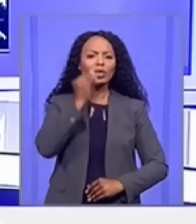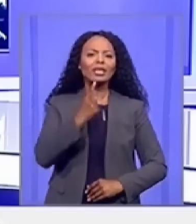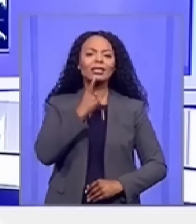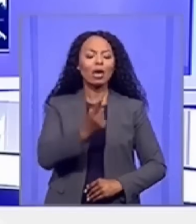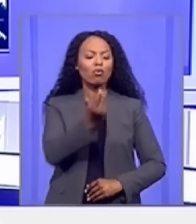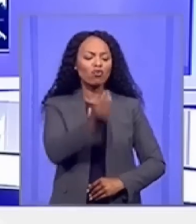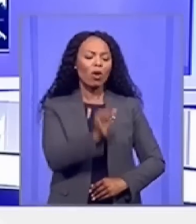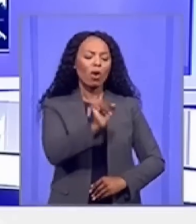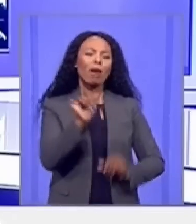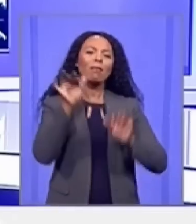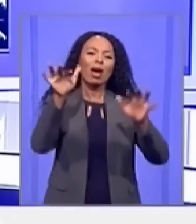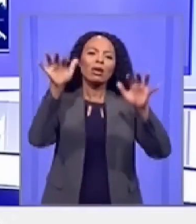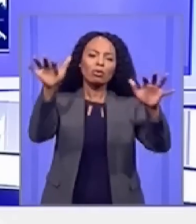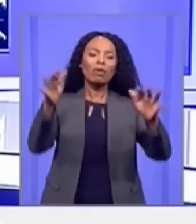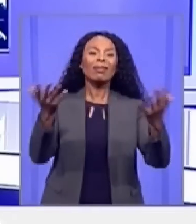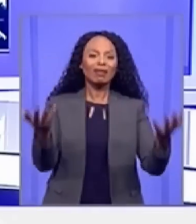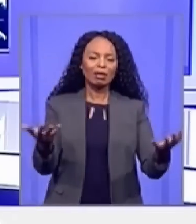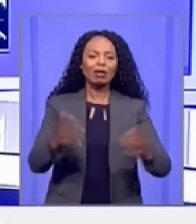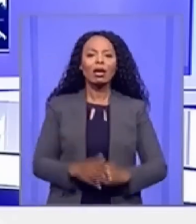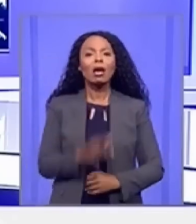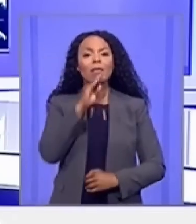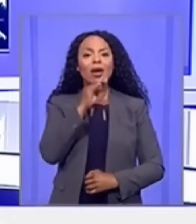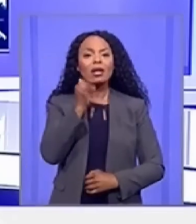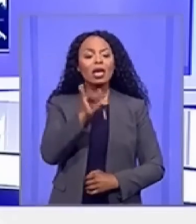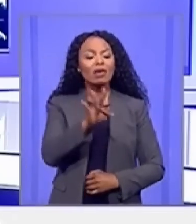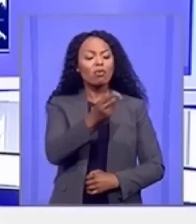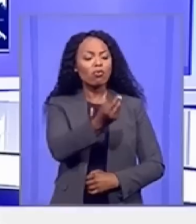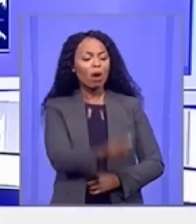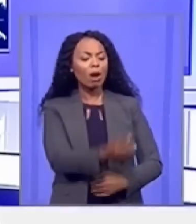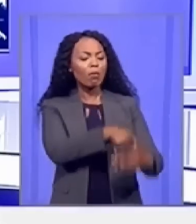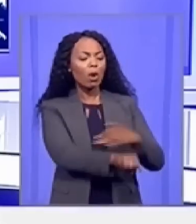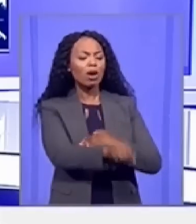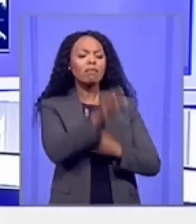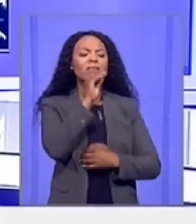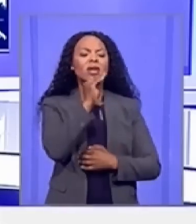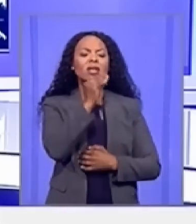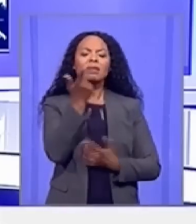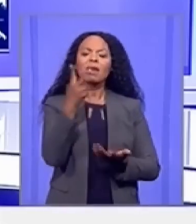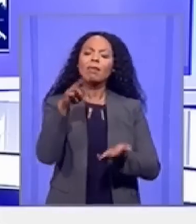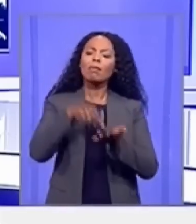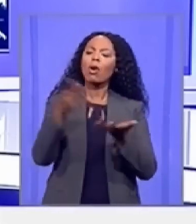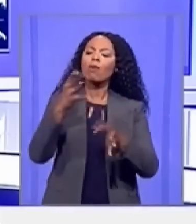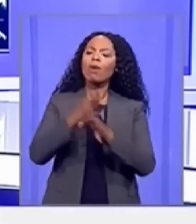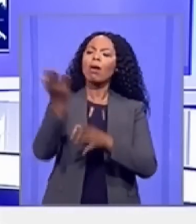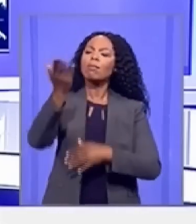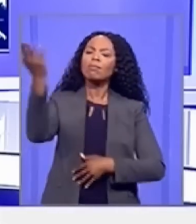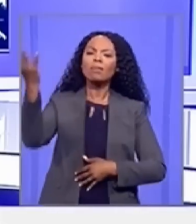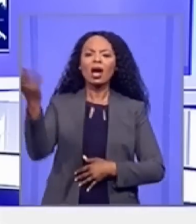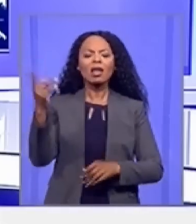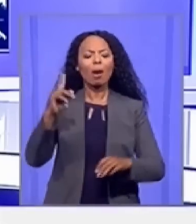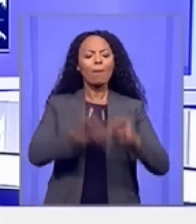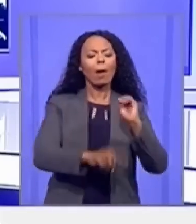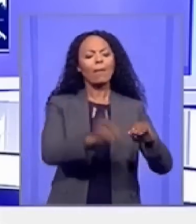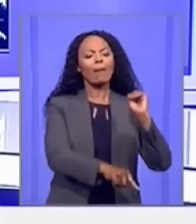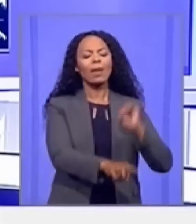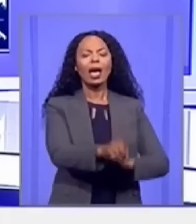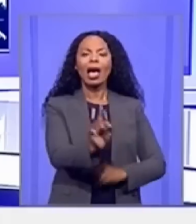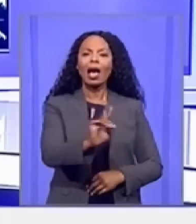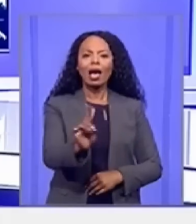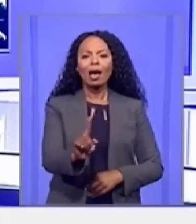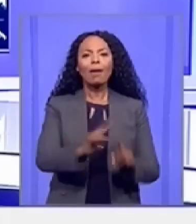setjhaba mme ha se taba fela hore ngwana ha ene mane ka ba bashanyana ba ene mane ntate o tla hlamane ka pera ka ba shape empa